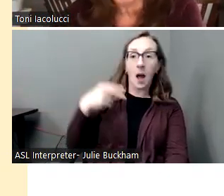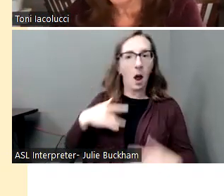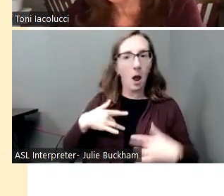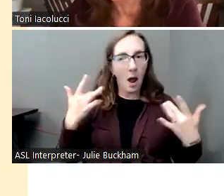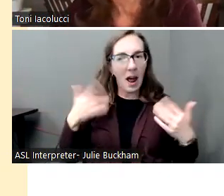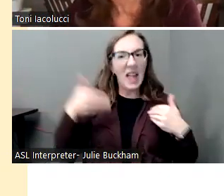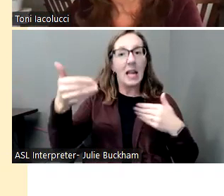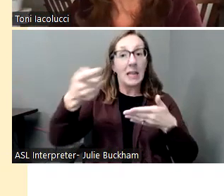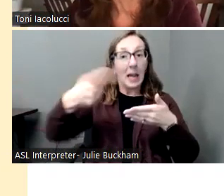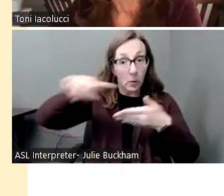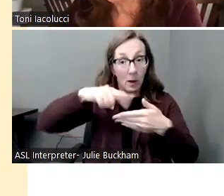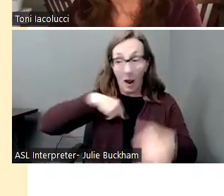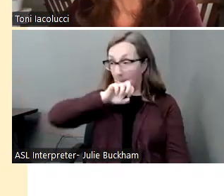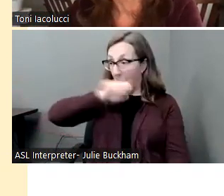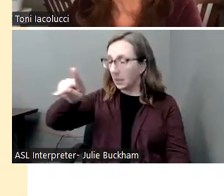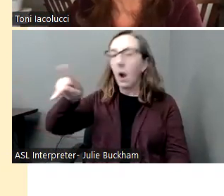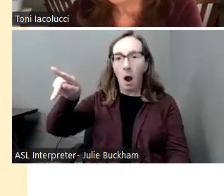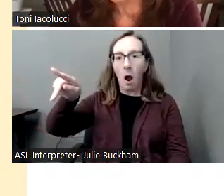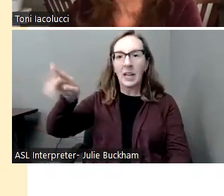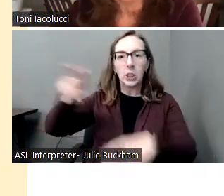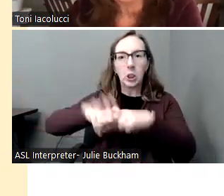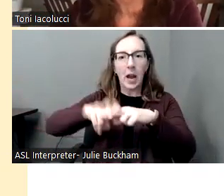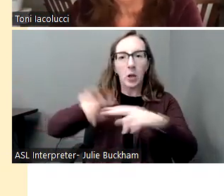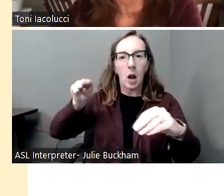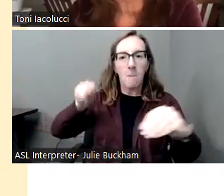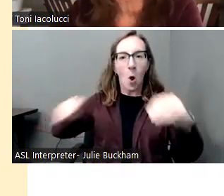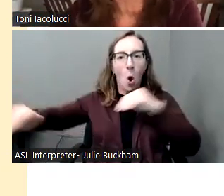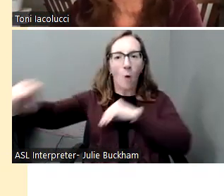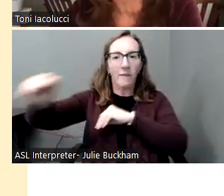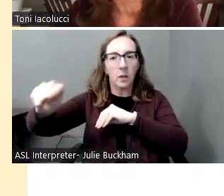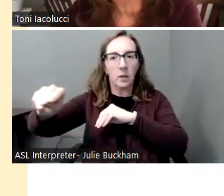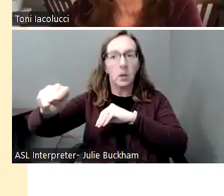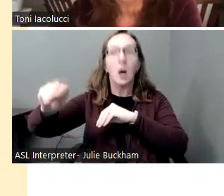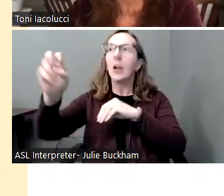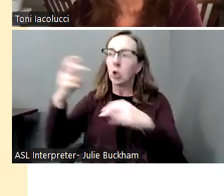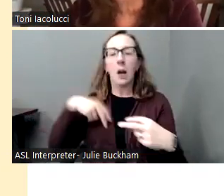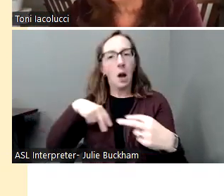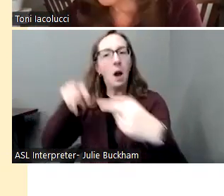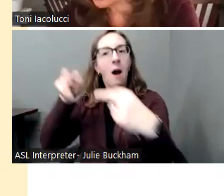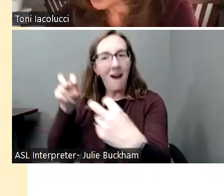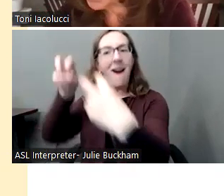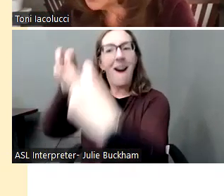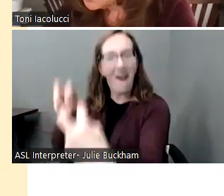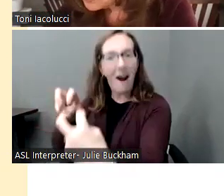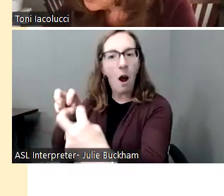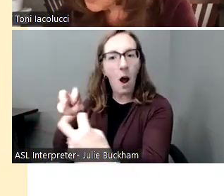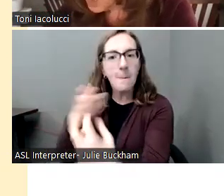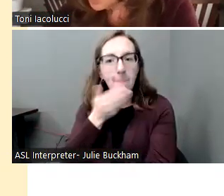moved the chairs so that I could see him as he was writing in his computer. I was facing him, so it was much